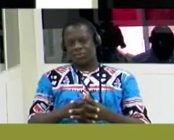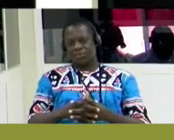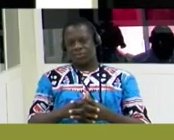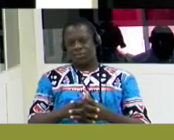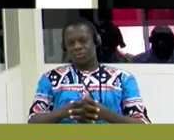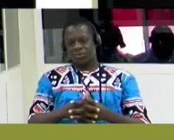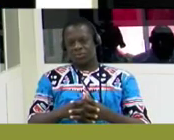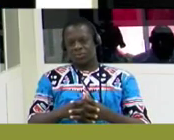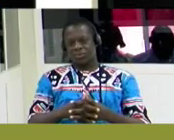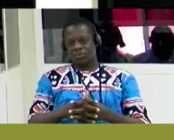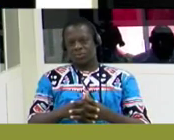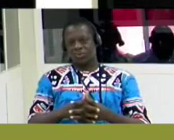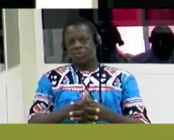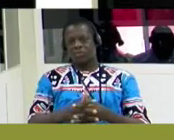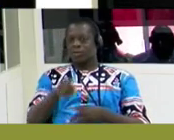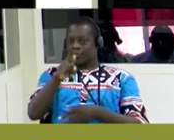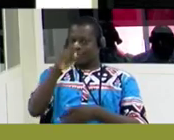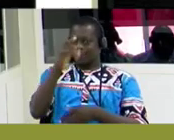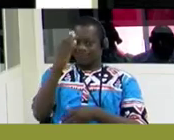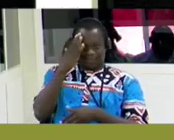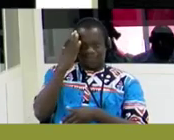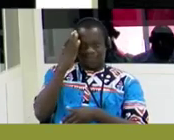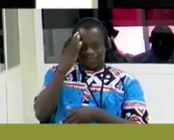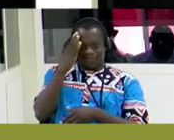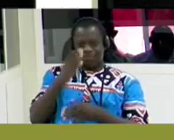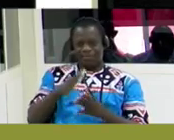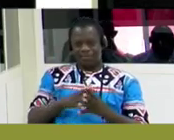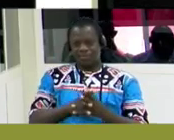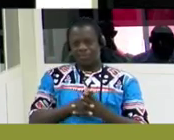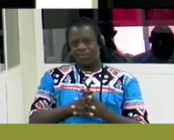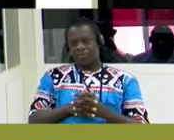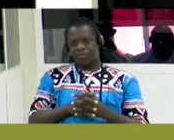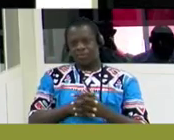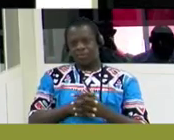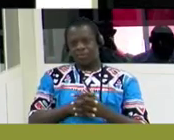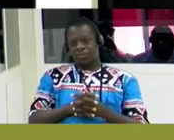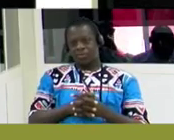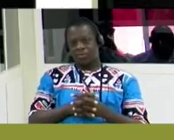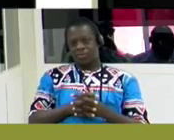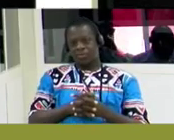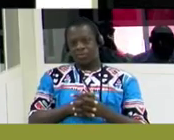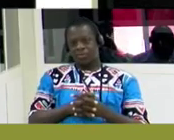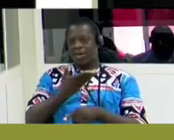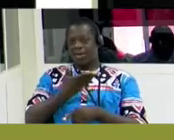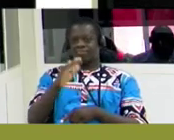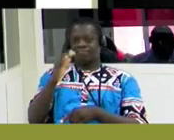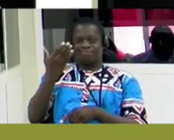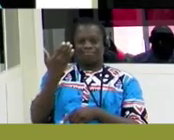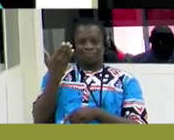You are aware that you have been adversely mentioned